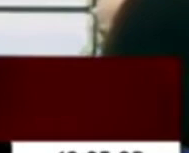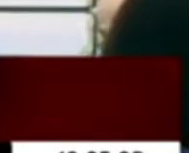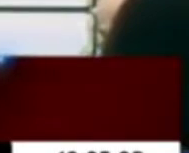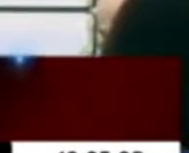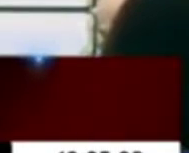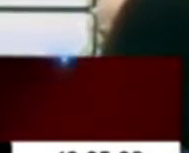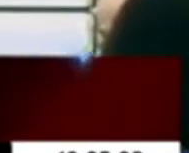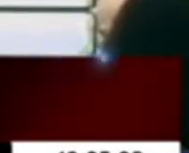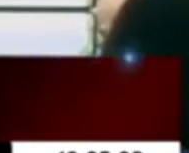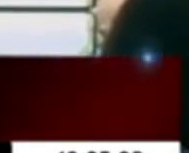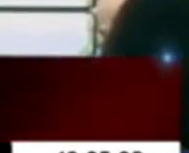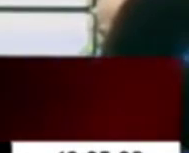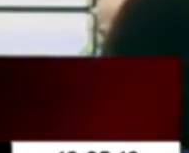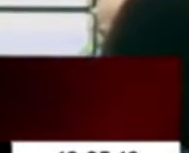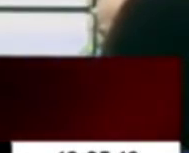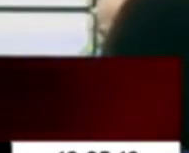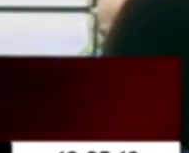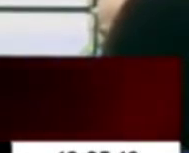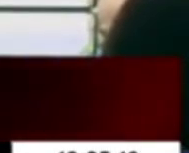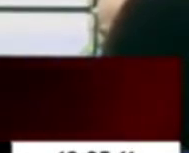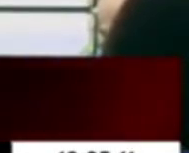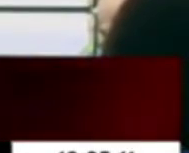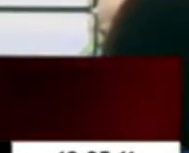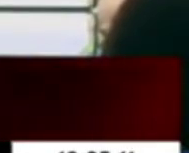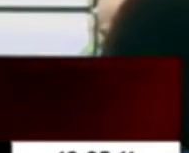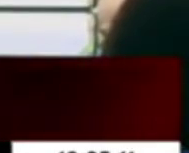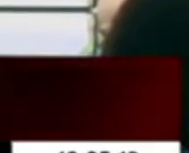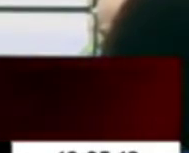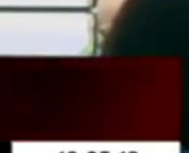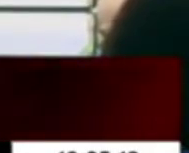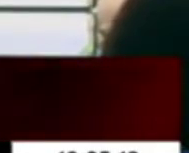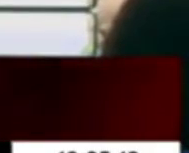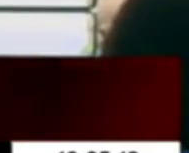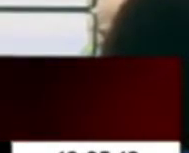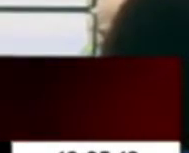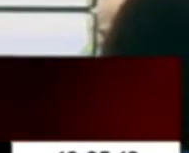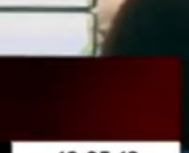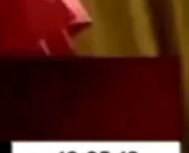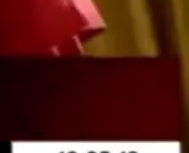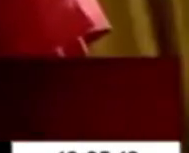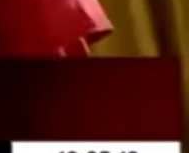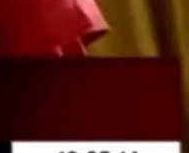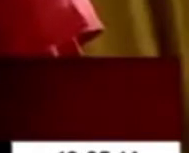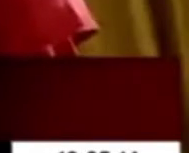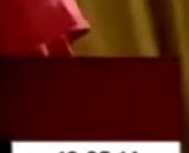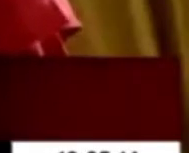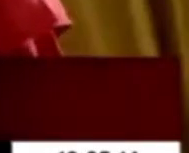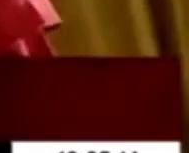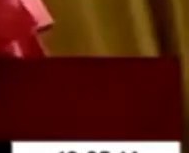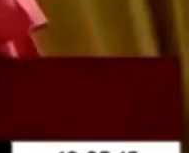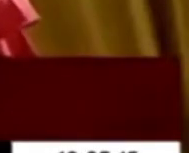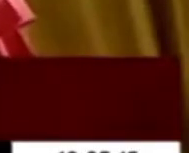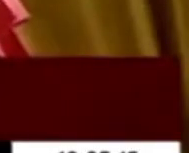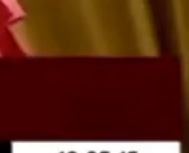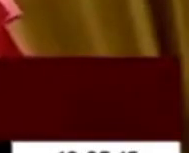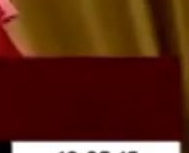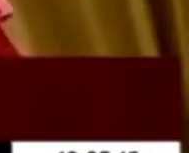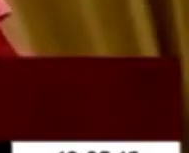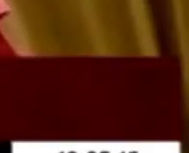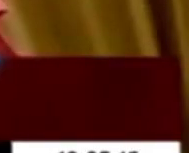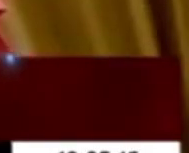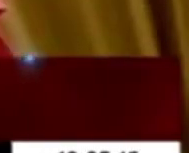to be proceeded against. So we reduced his immunity. Very consciously we did that. When it comes to